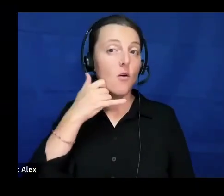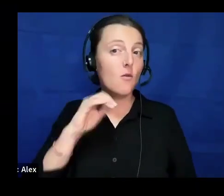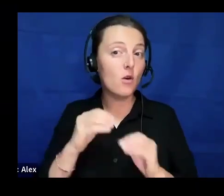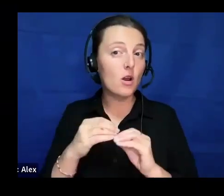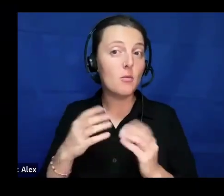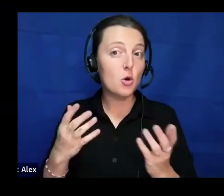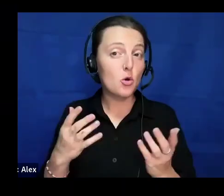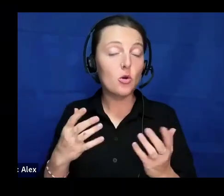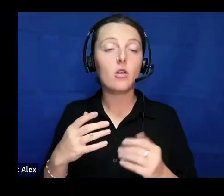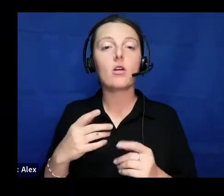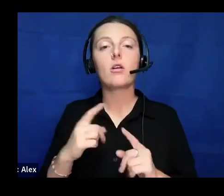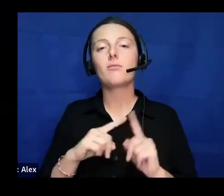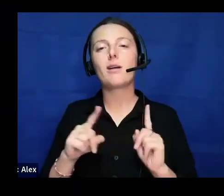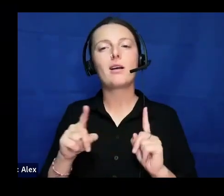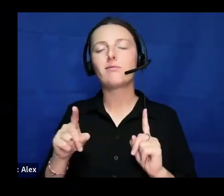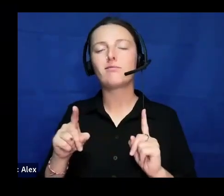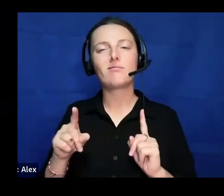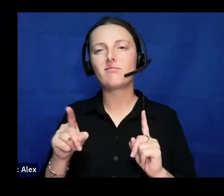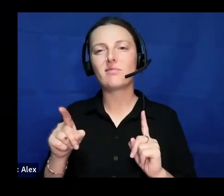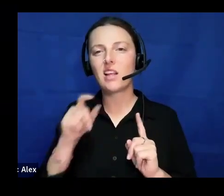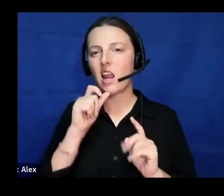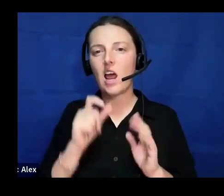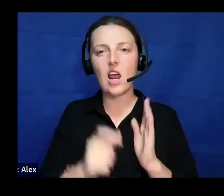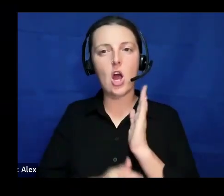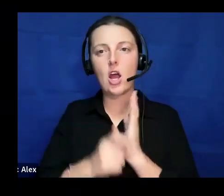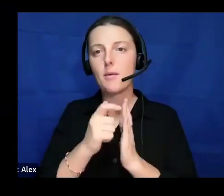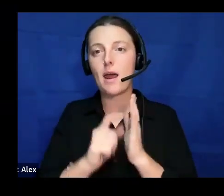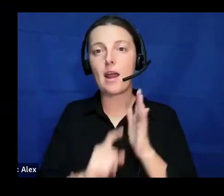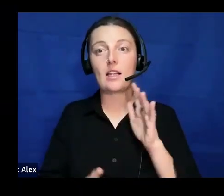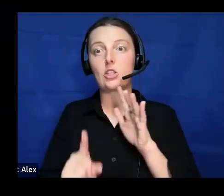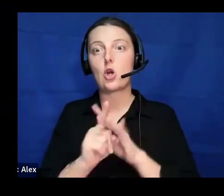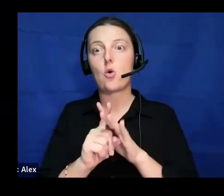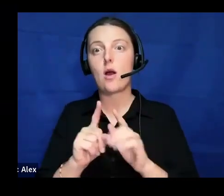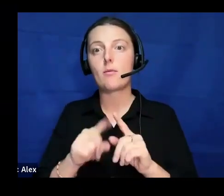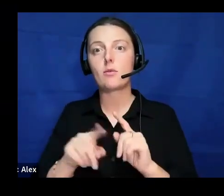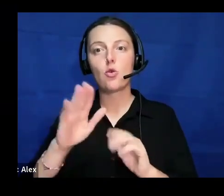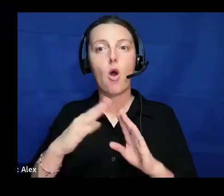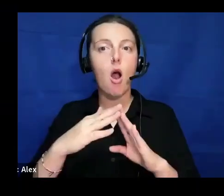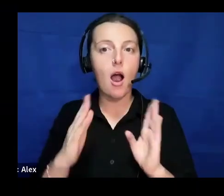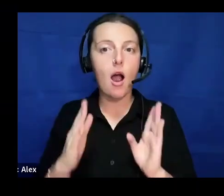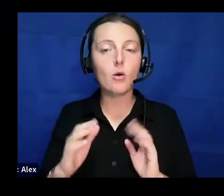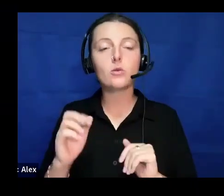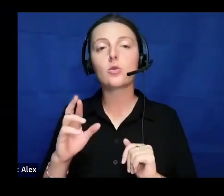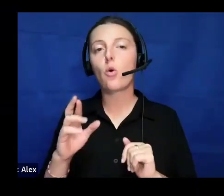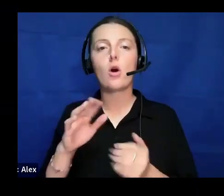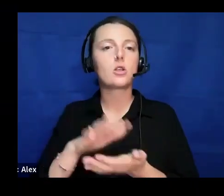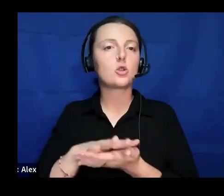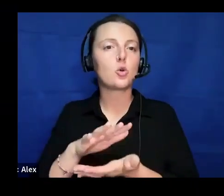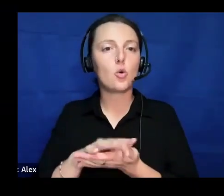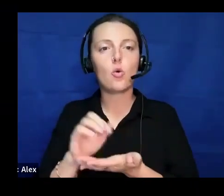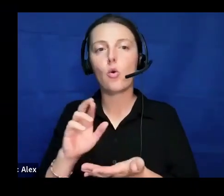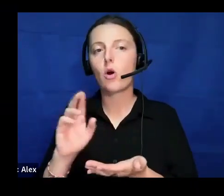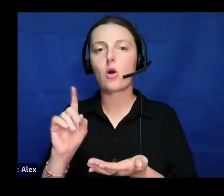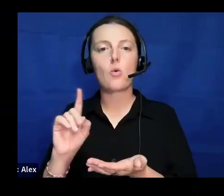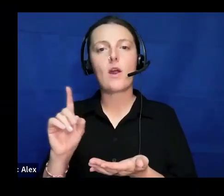they don't automatically show up to your house or the school or wherever you're